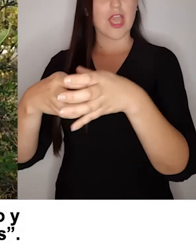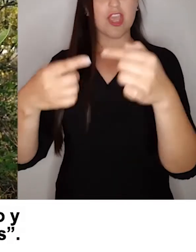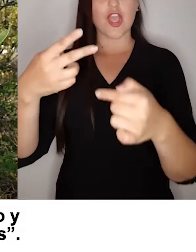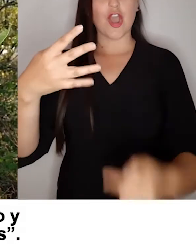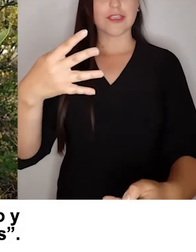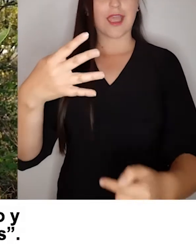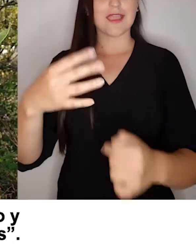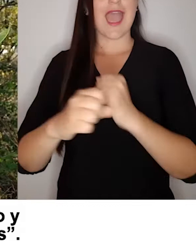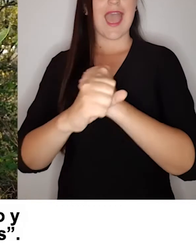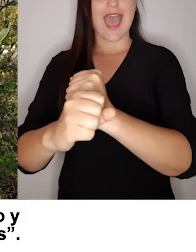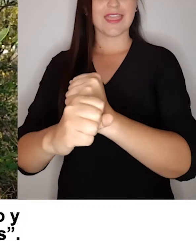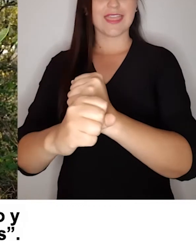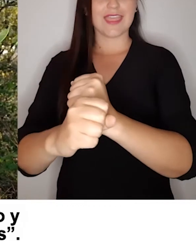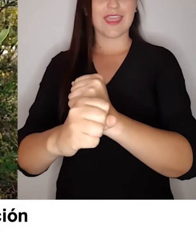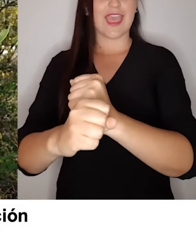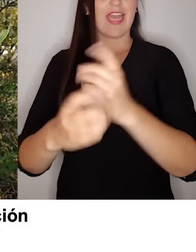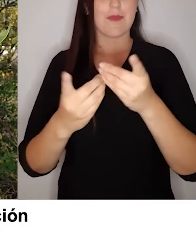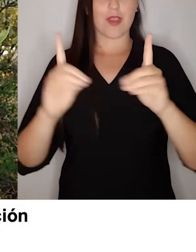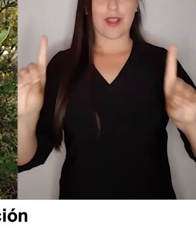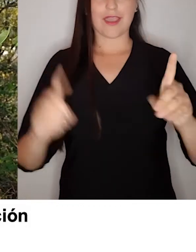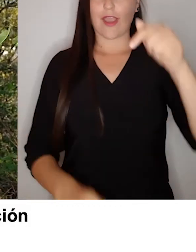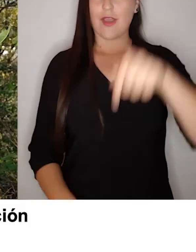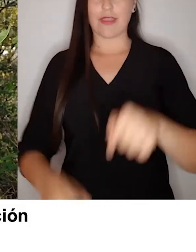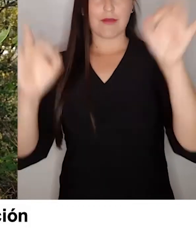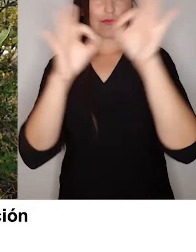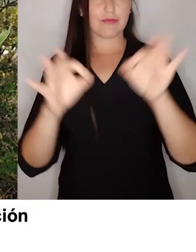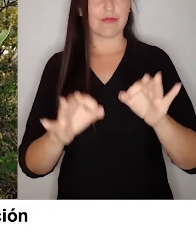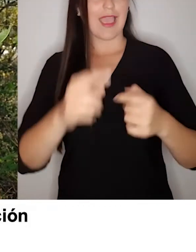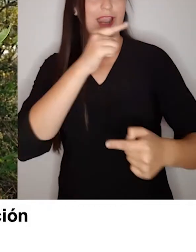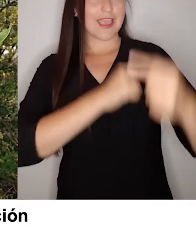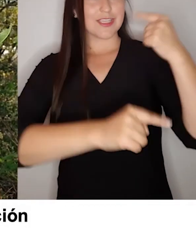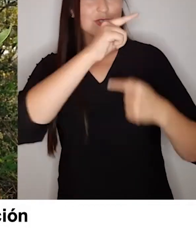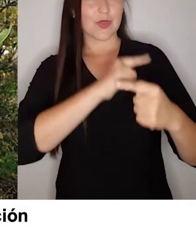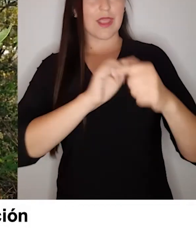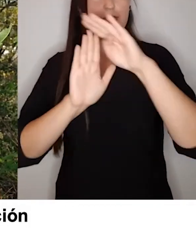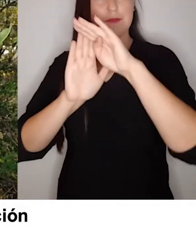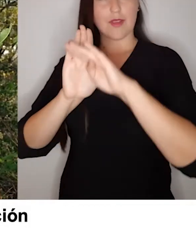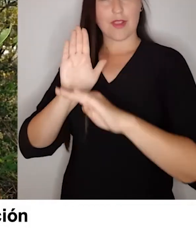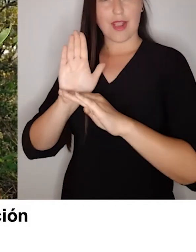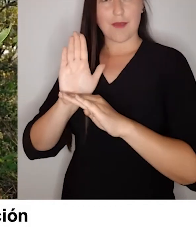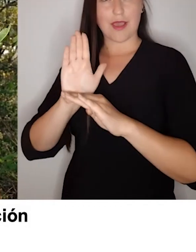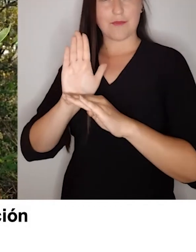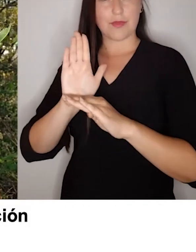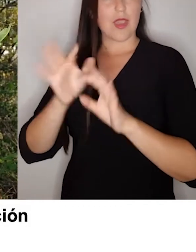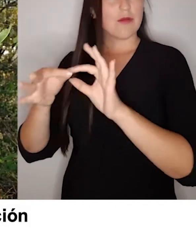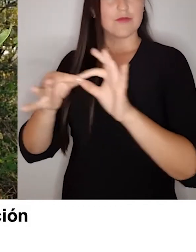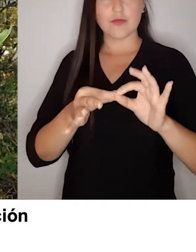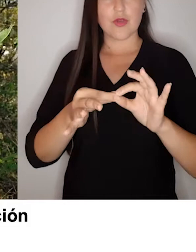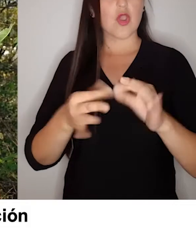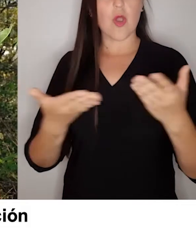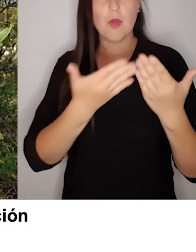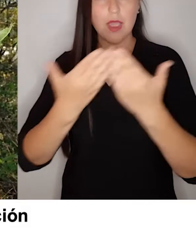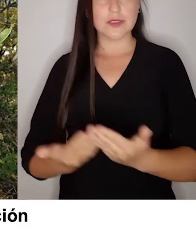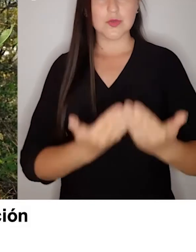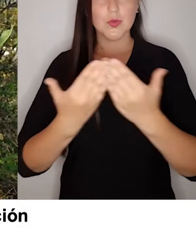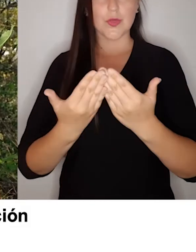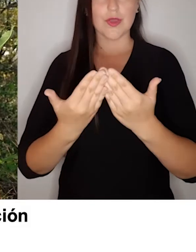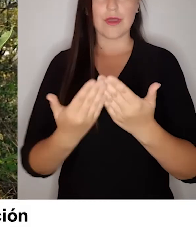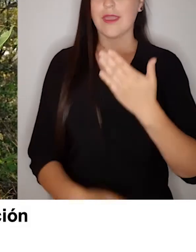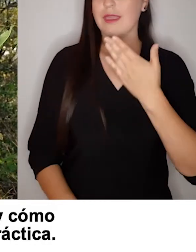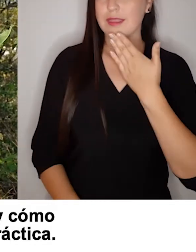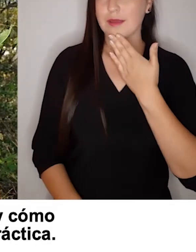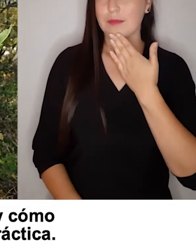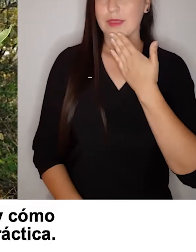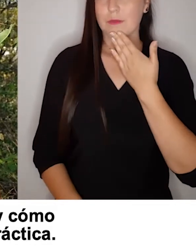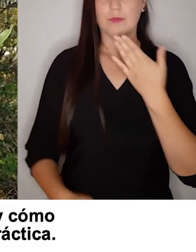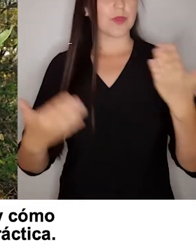Other Anti-Democratic Attitudes. Today, I'll give you a brief introduction to the background of the program,